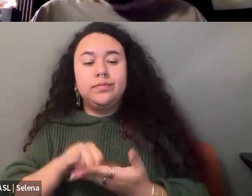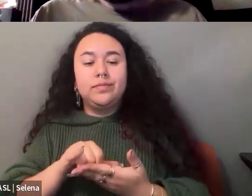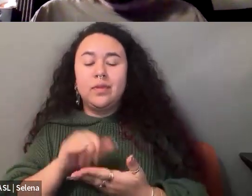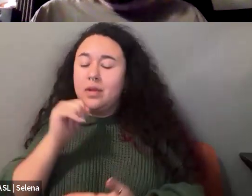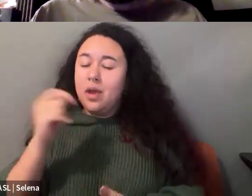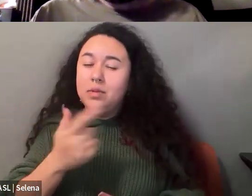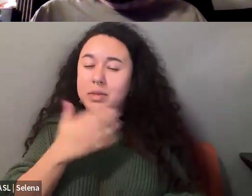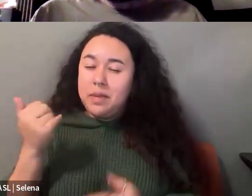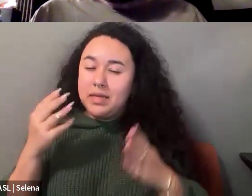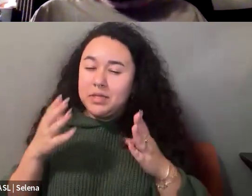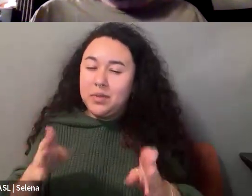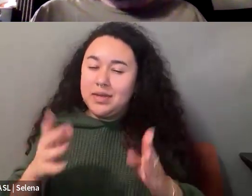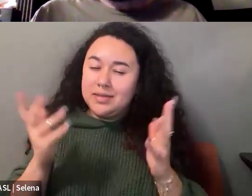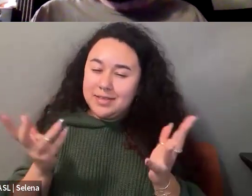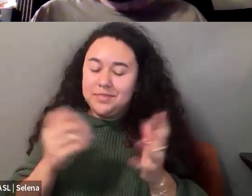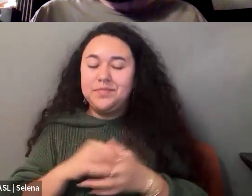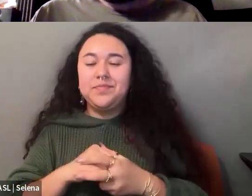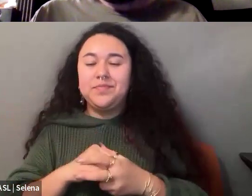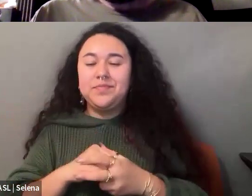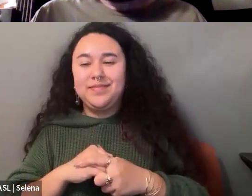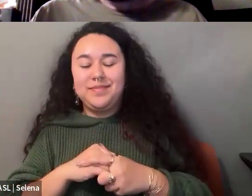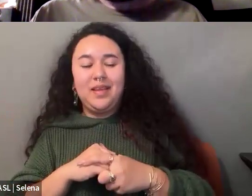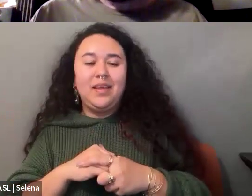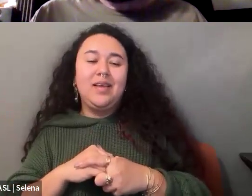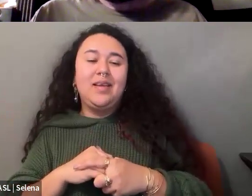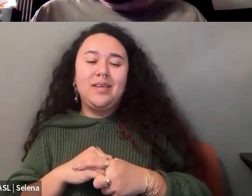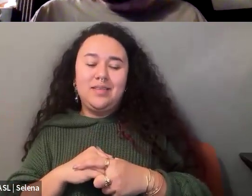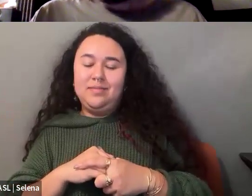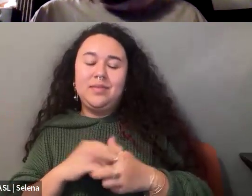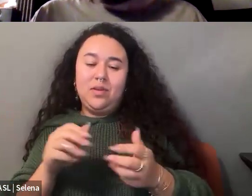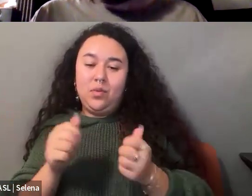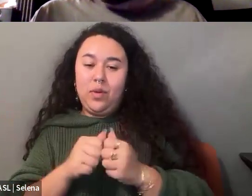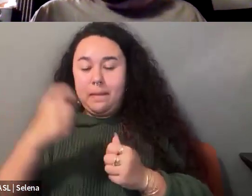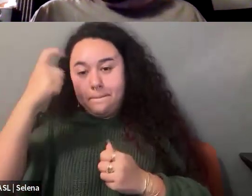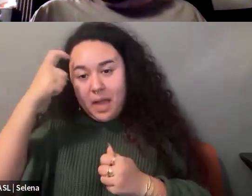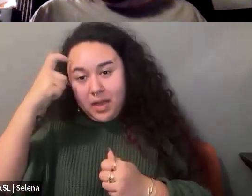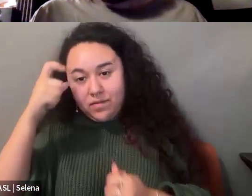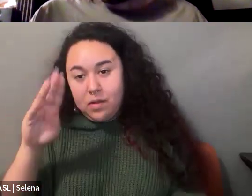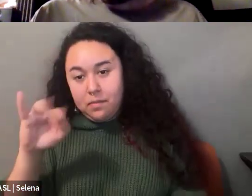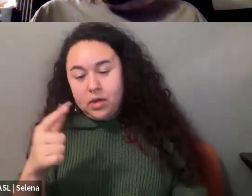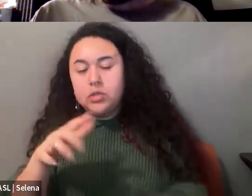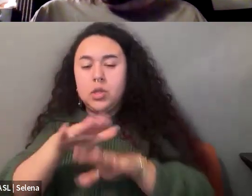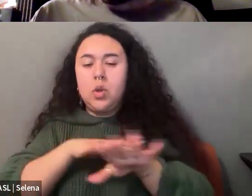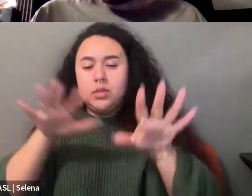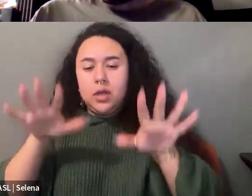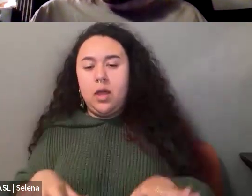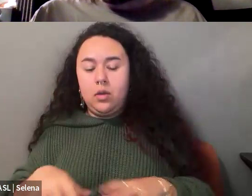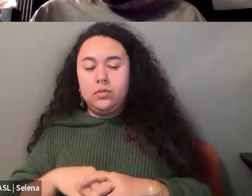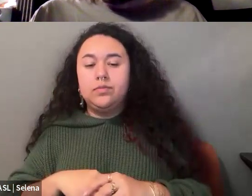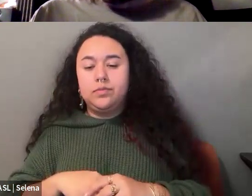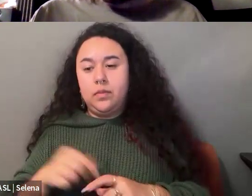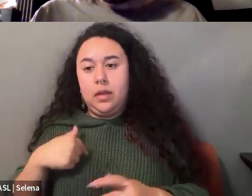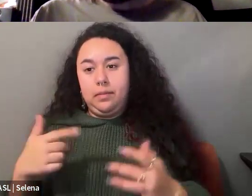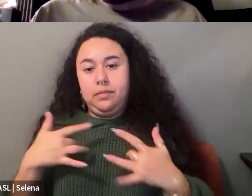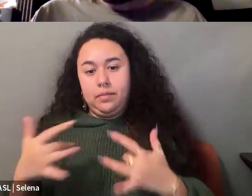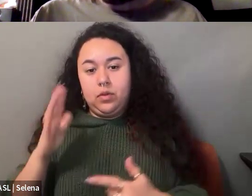not always the best way. And so Yes. with the mindful birding, you're really slowing down. Like I